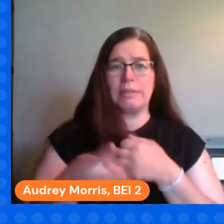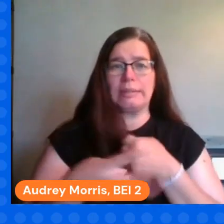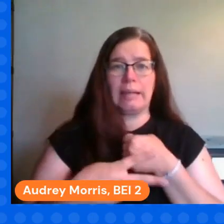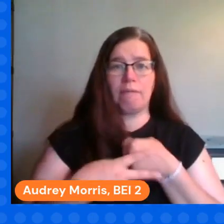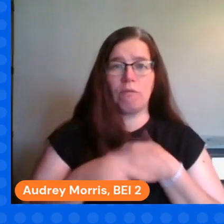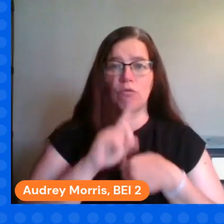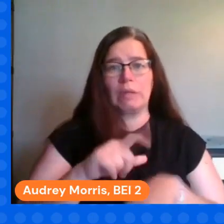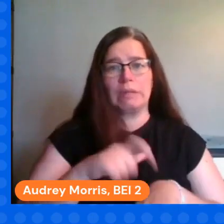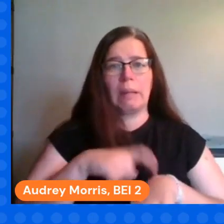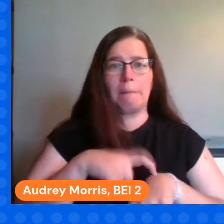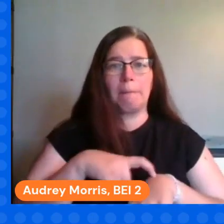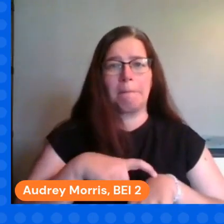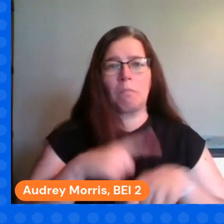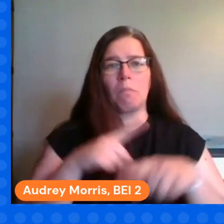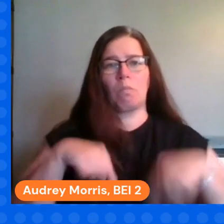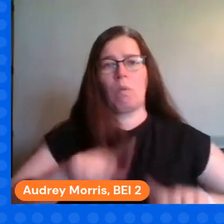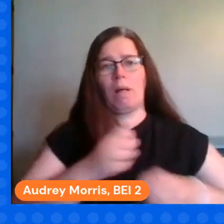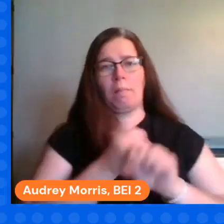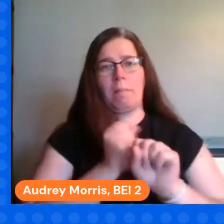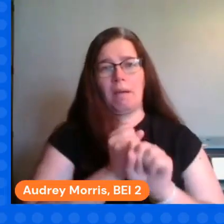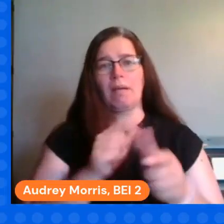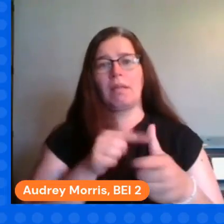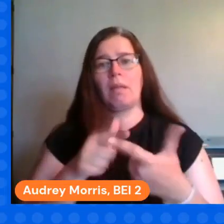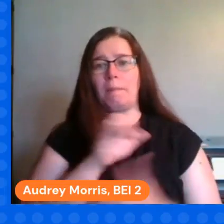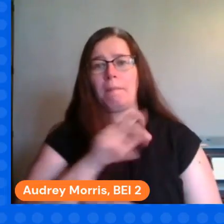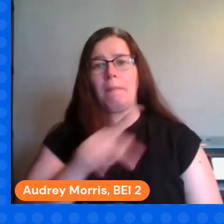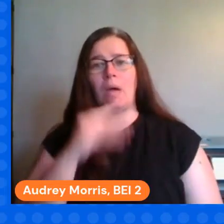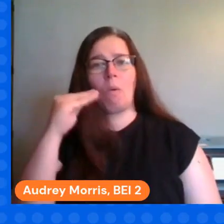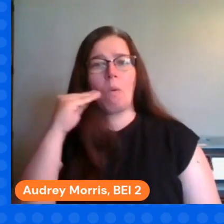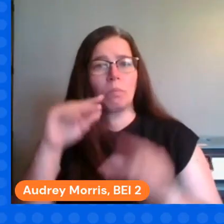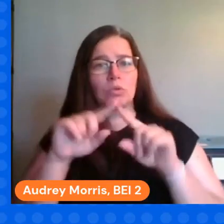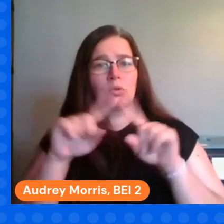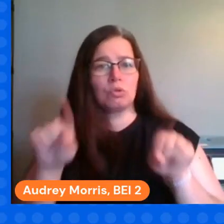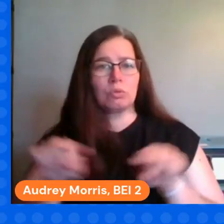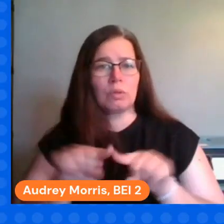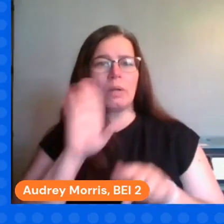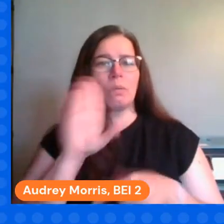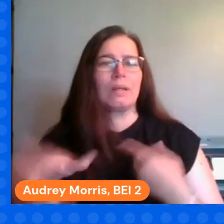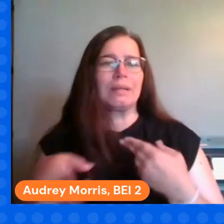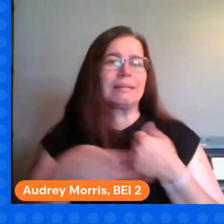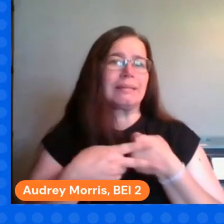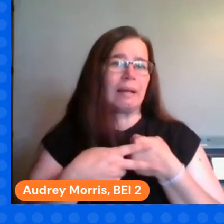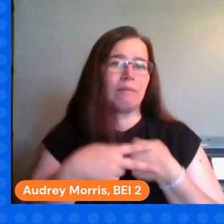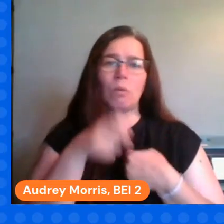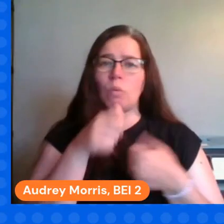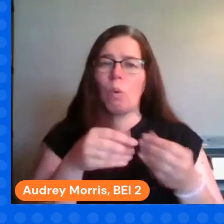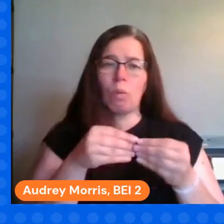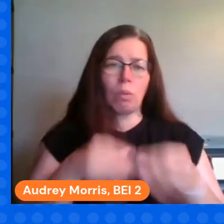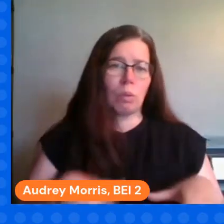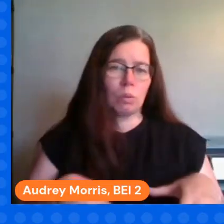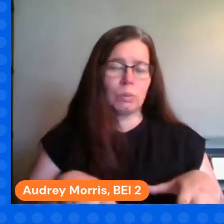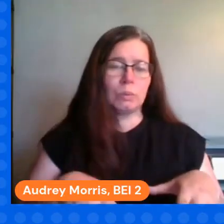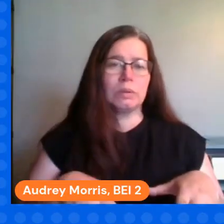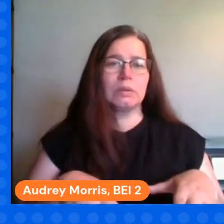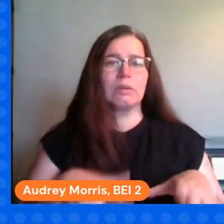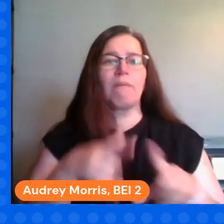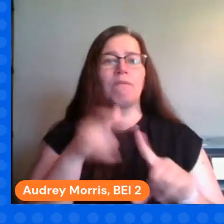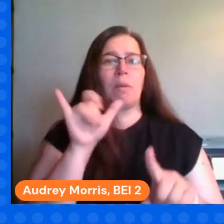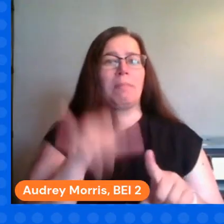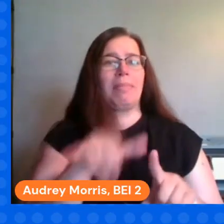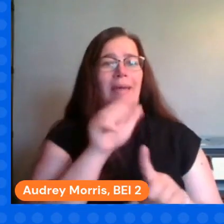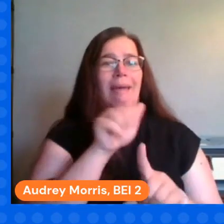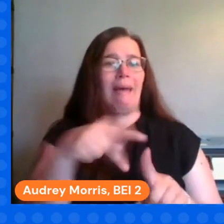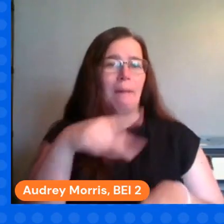time you go back to the home screen, it also gets saved. So you won't lose the project from that app on that device. Now,